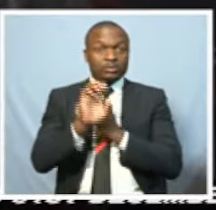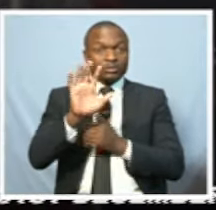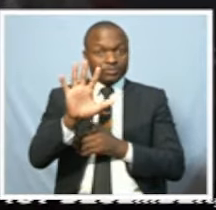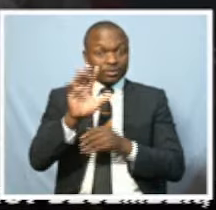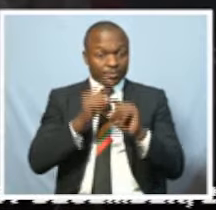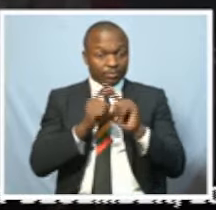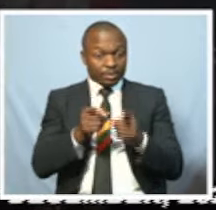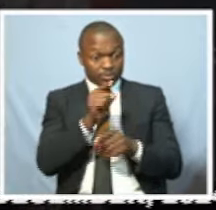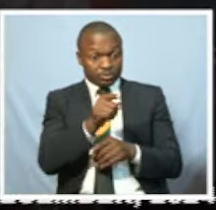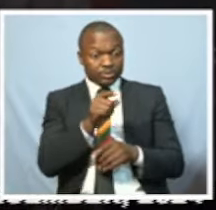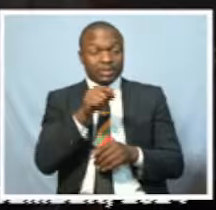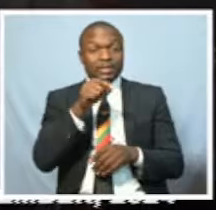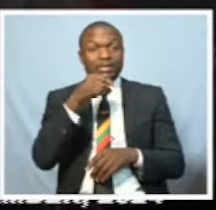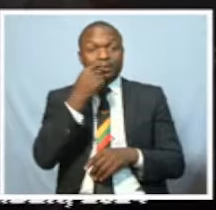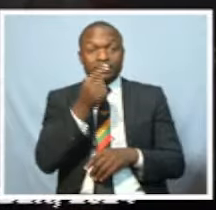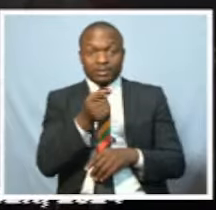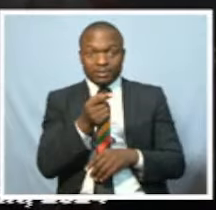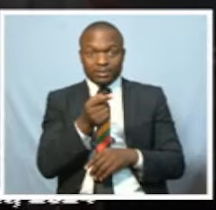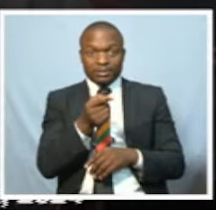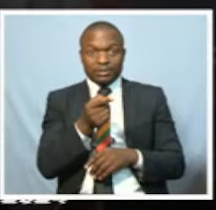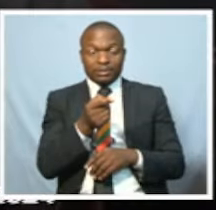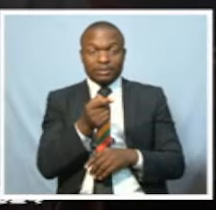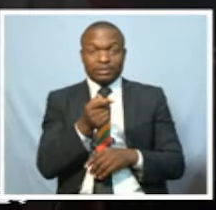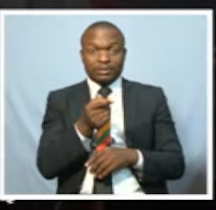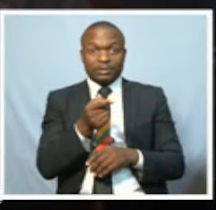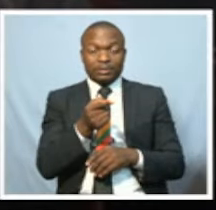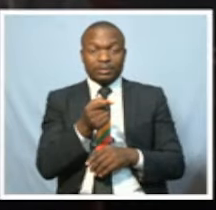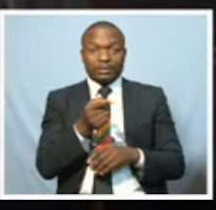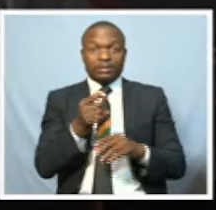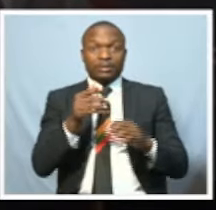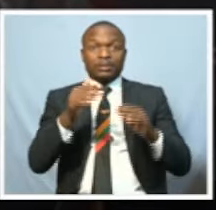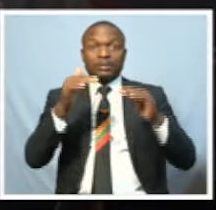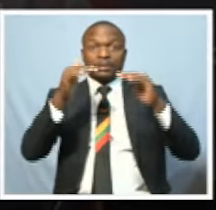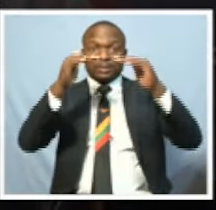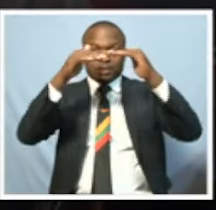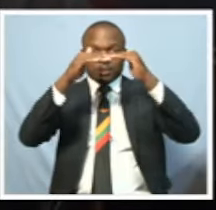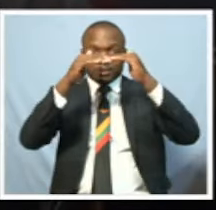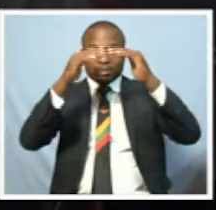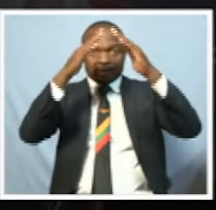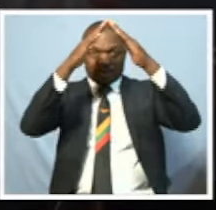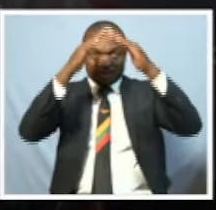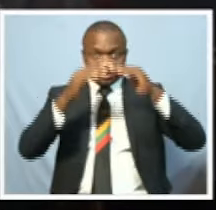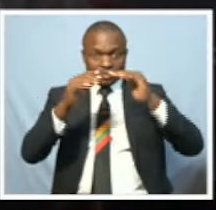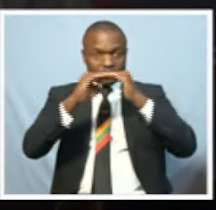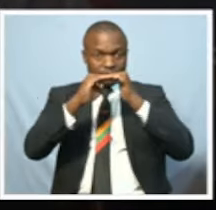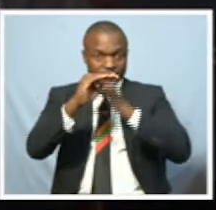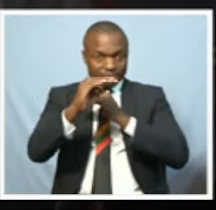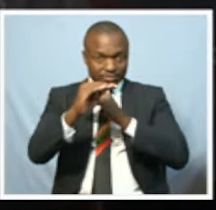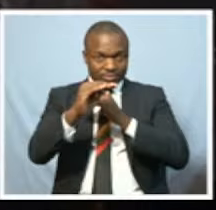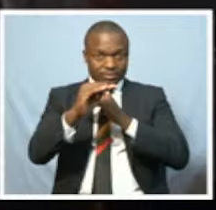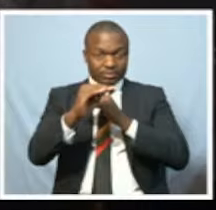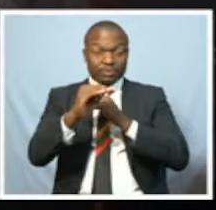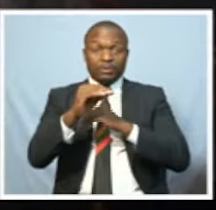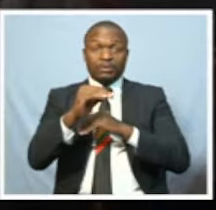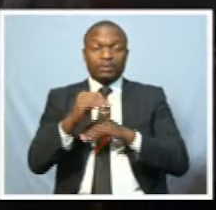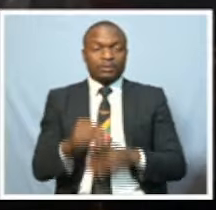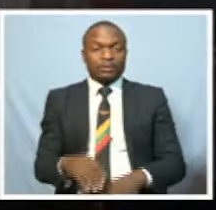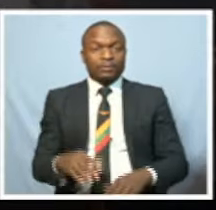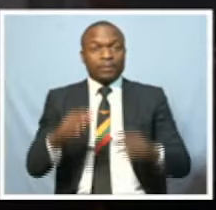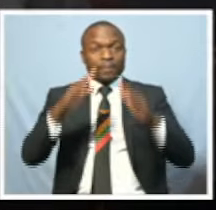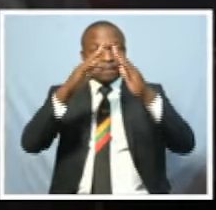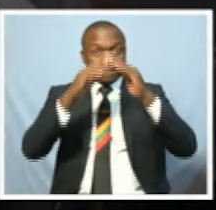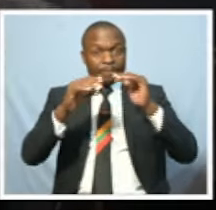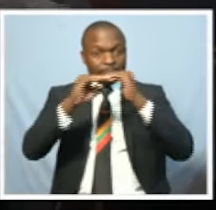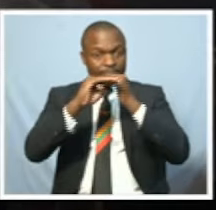saying that the superstructure, because my question I asked was like, which of the two contractors did the superstructure? The superstructure